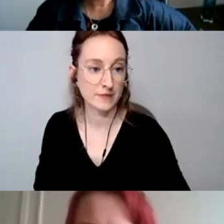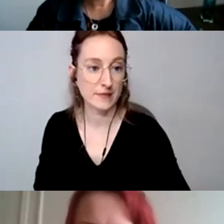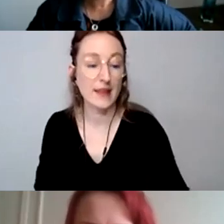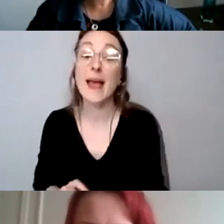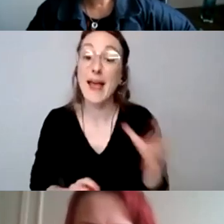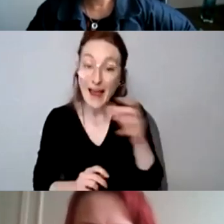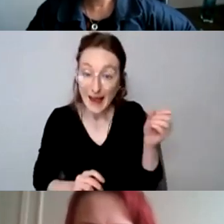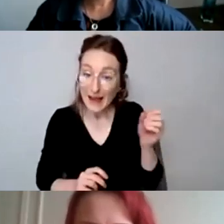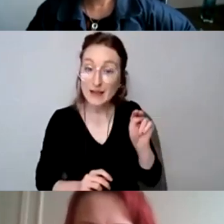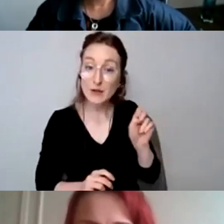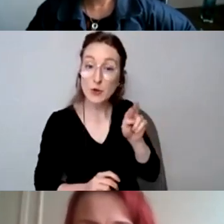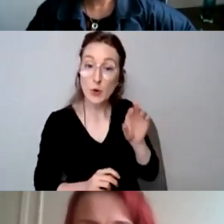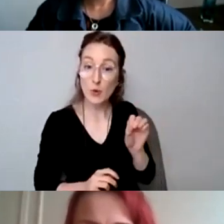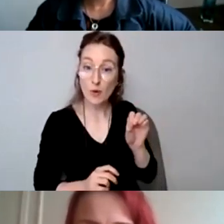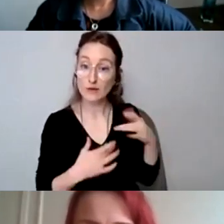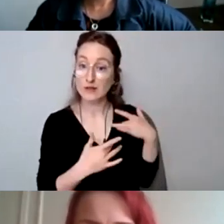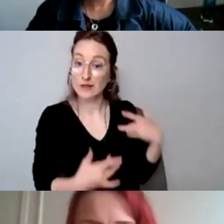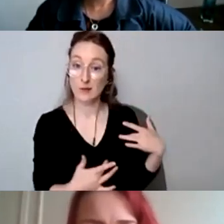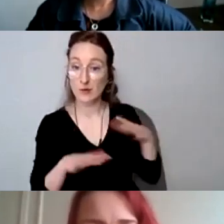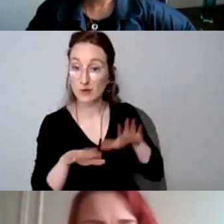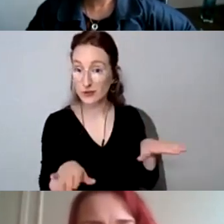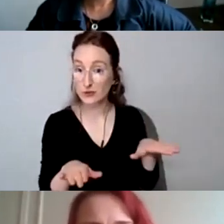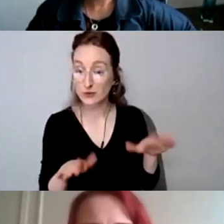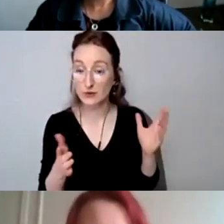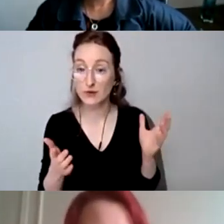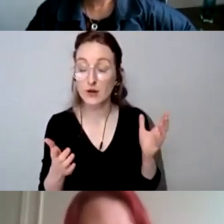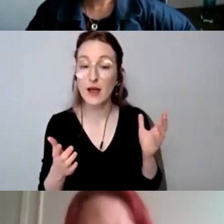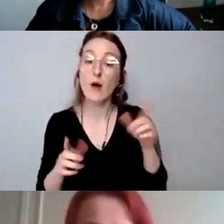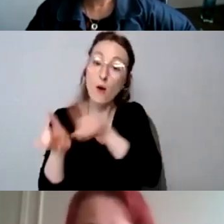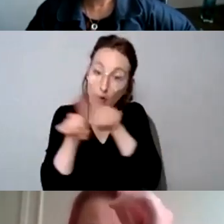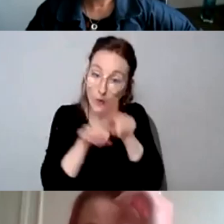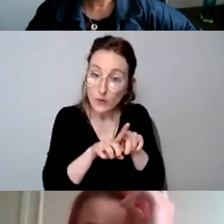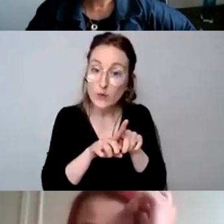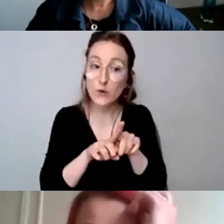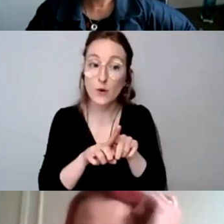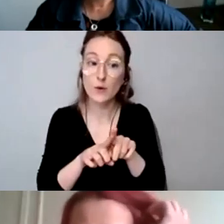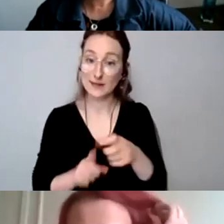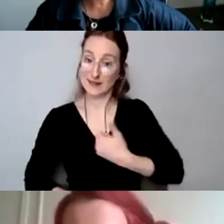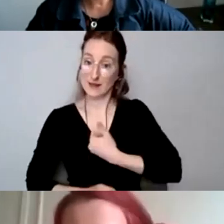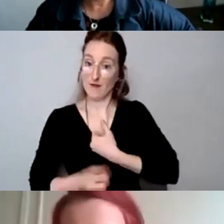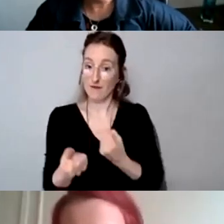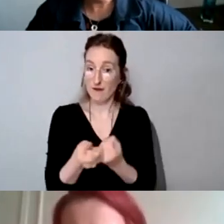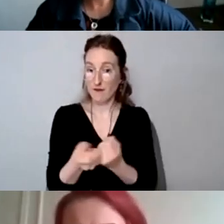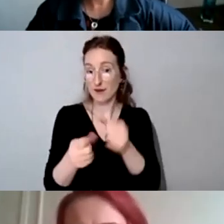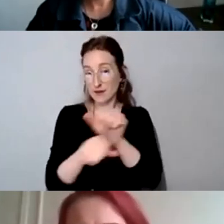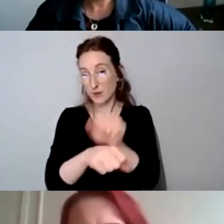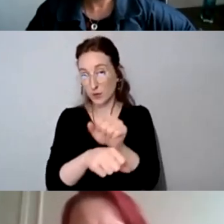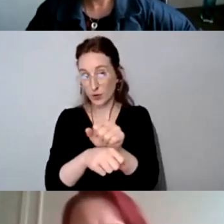neurotypical children. And also it was self-advocacy work in